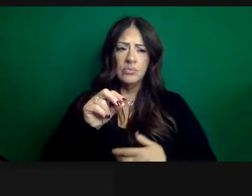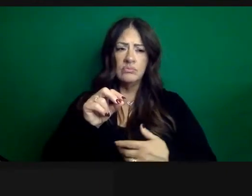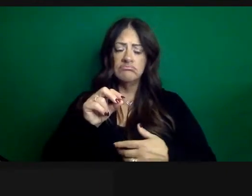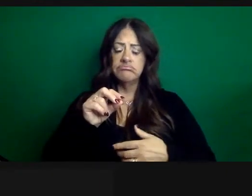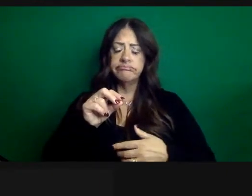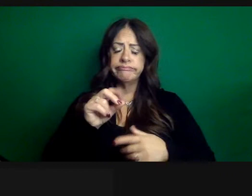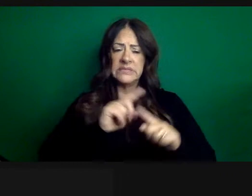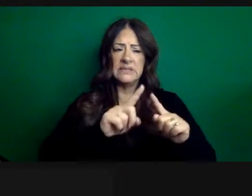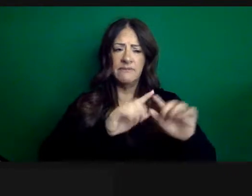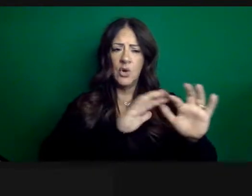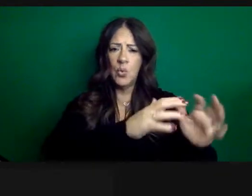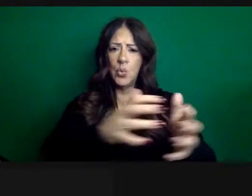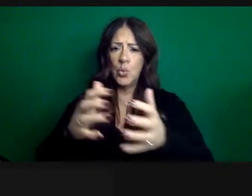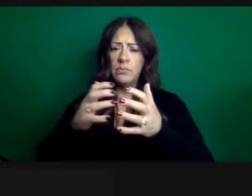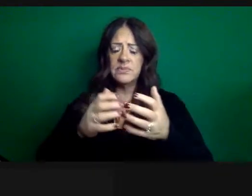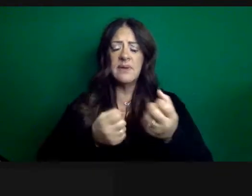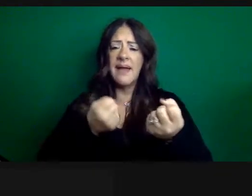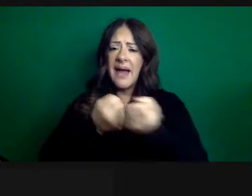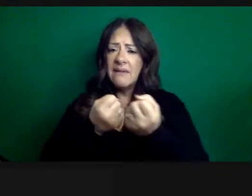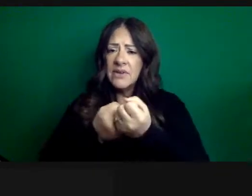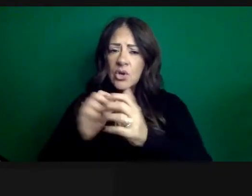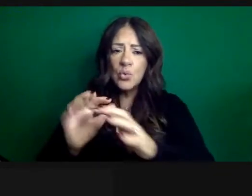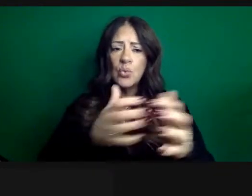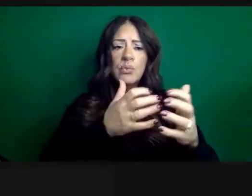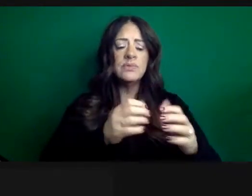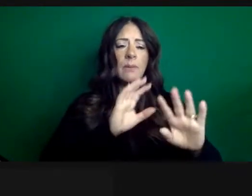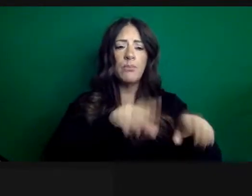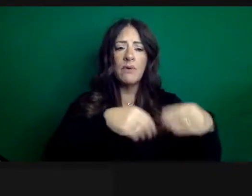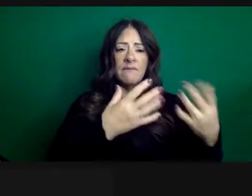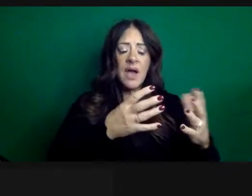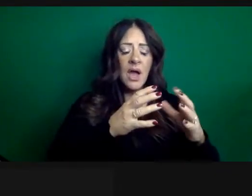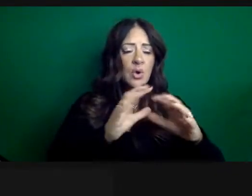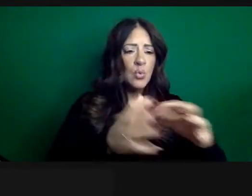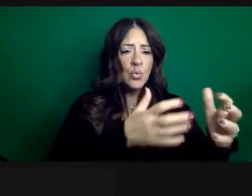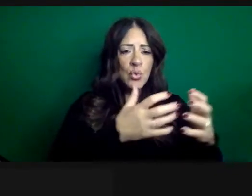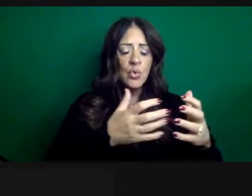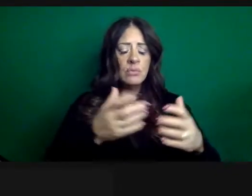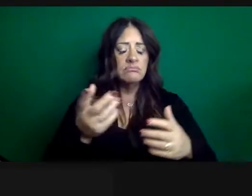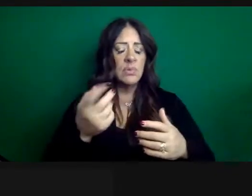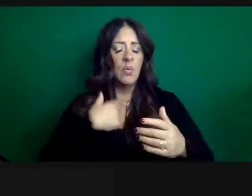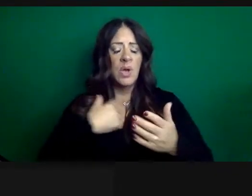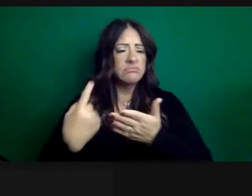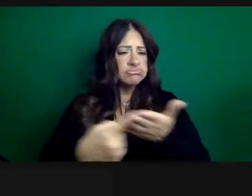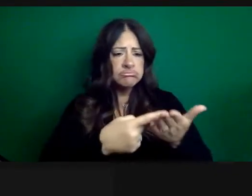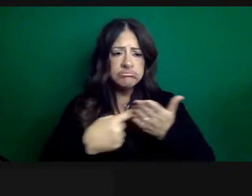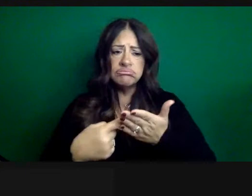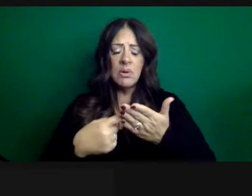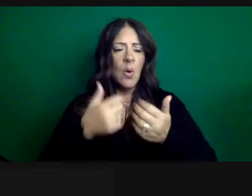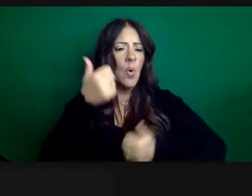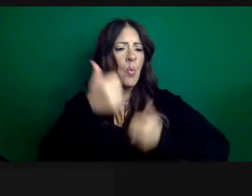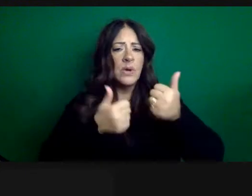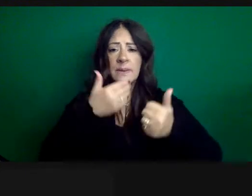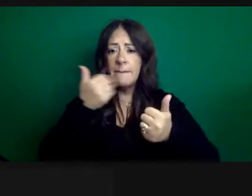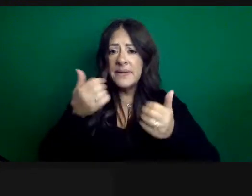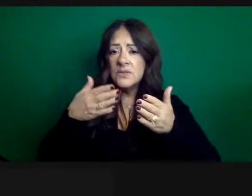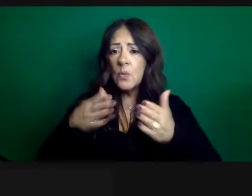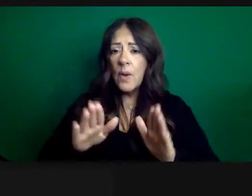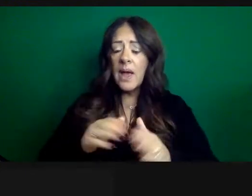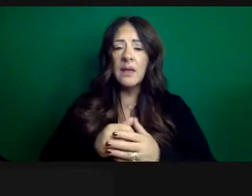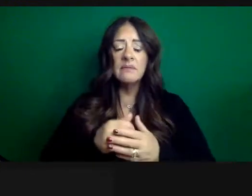stakeholders, advocacy group, provider groups to determine the best way for us to ensure that those